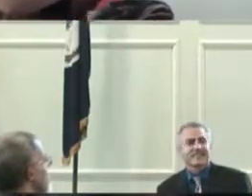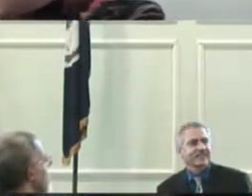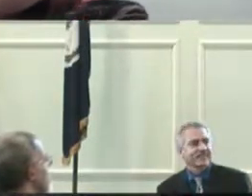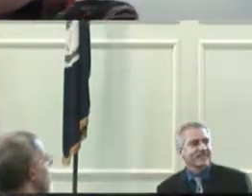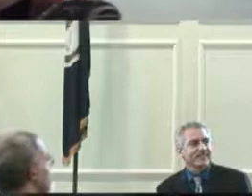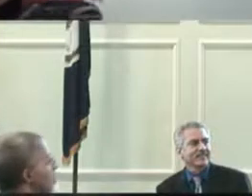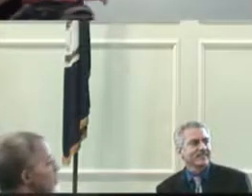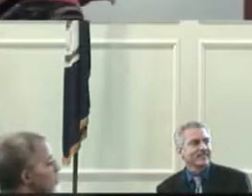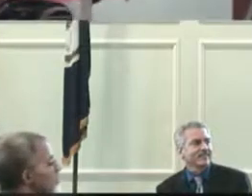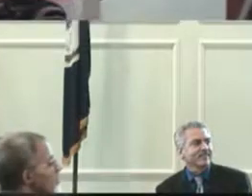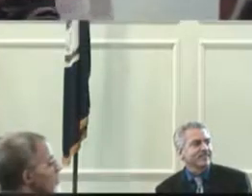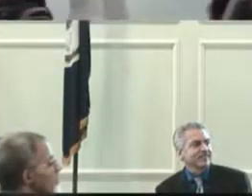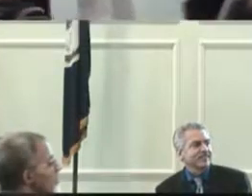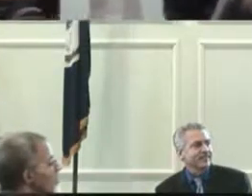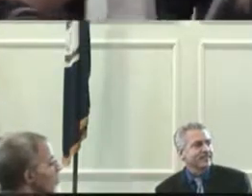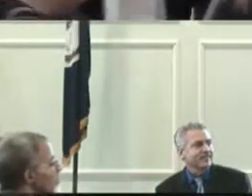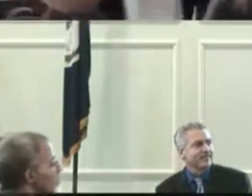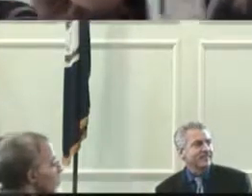Thank you.